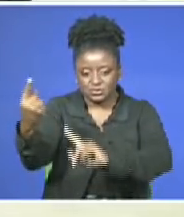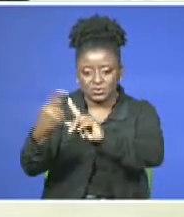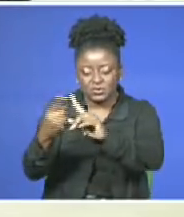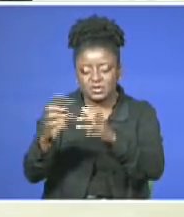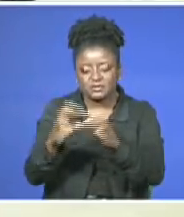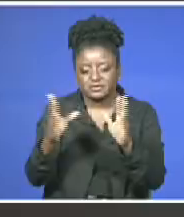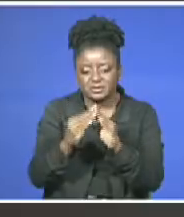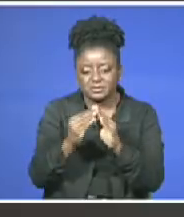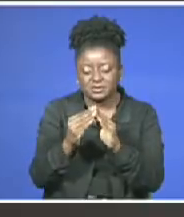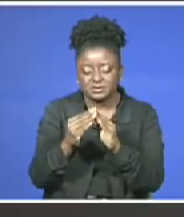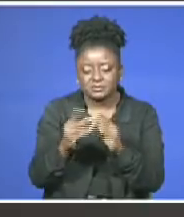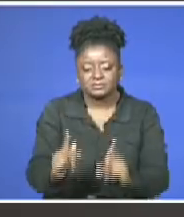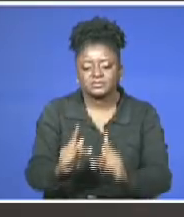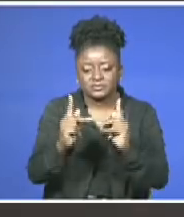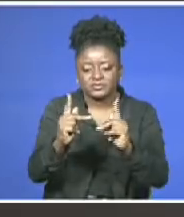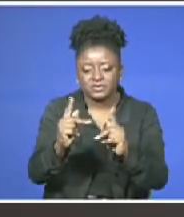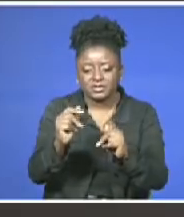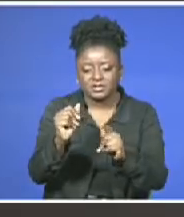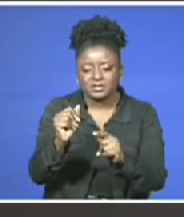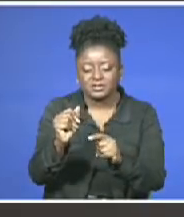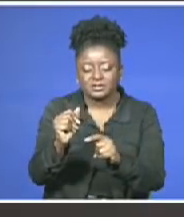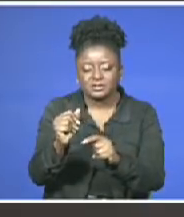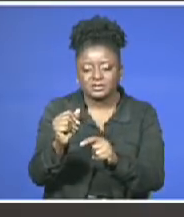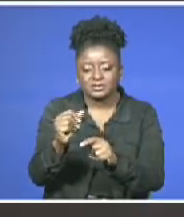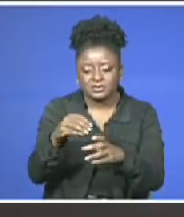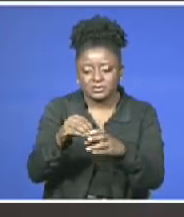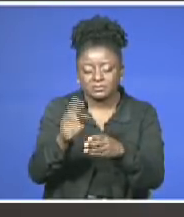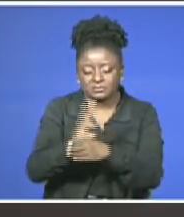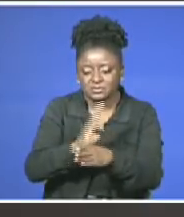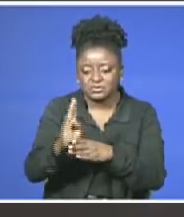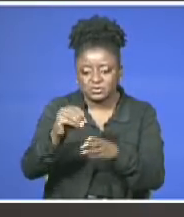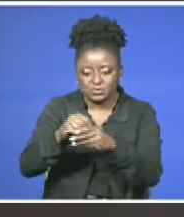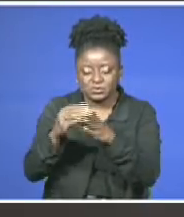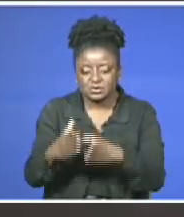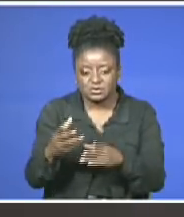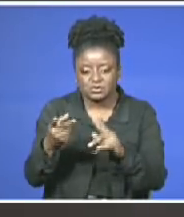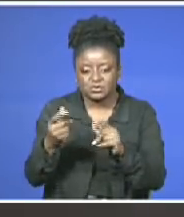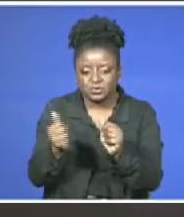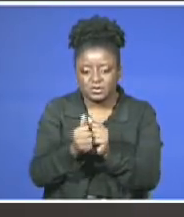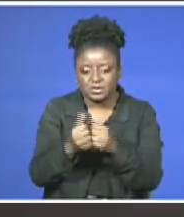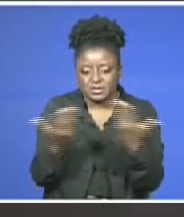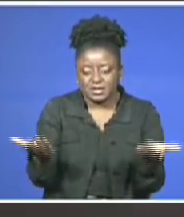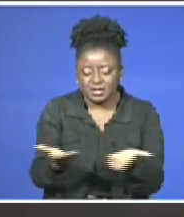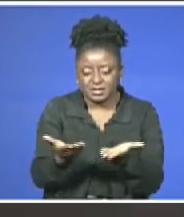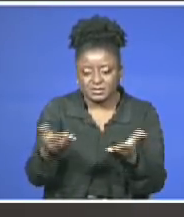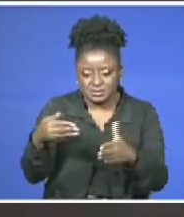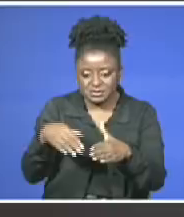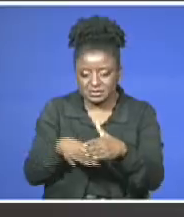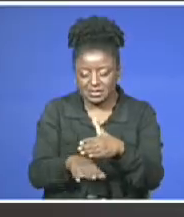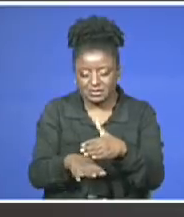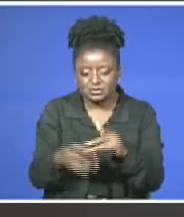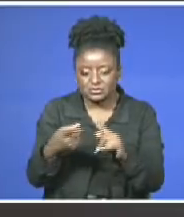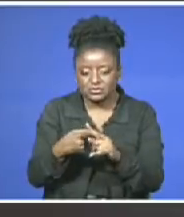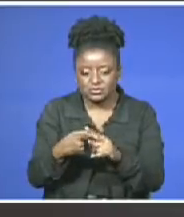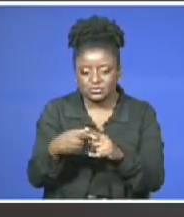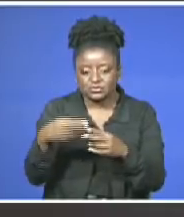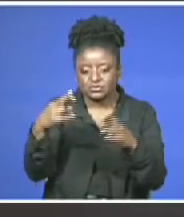is to provide employers with access to resumes of eligible Bahamian job